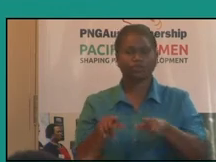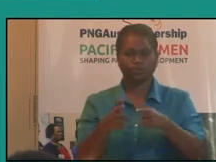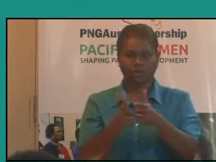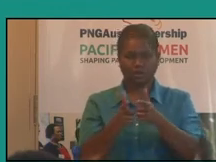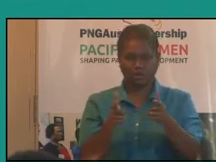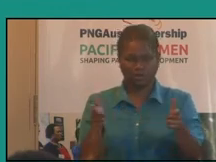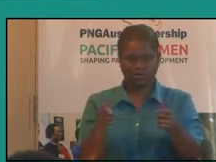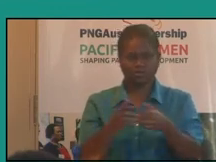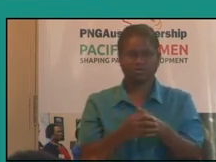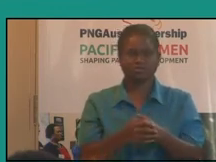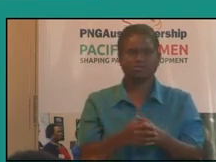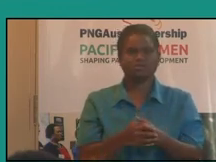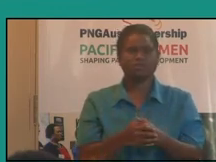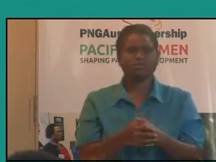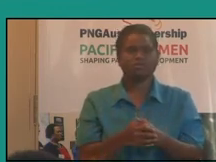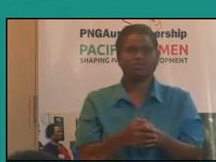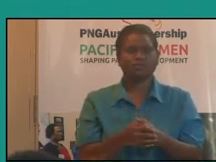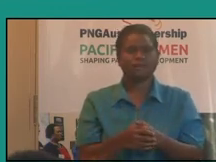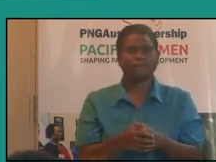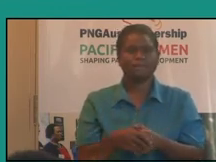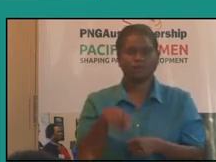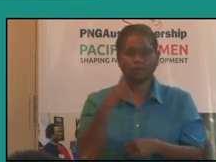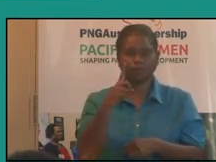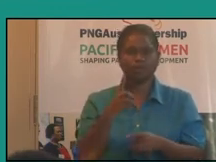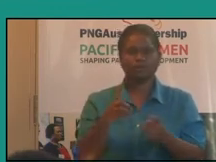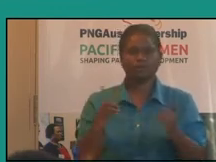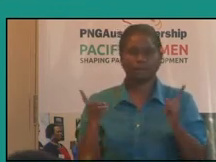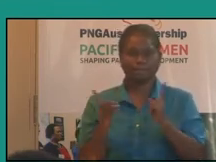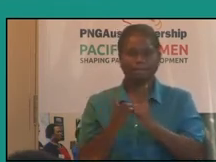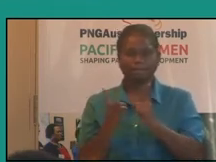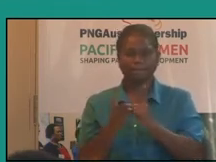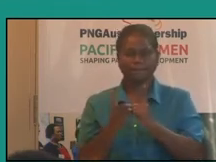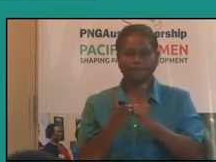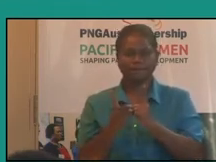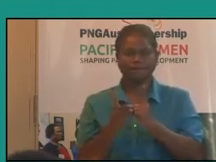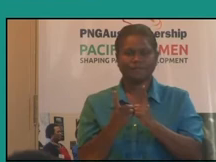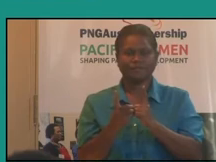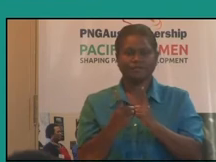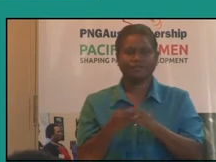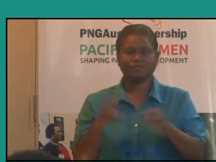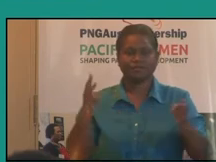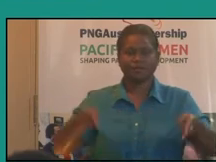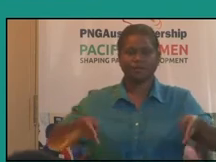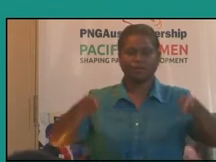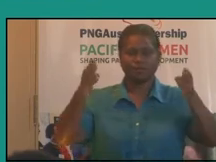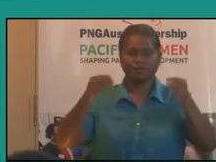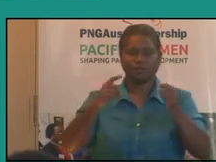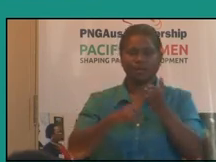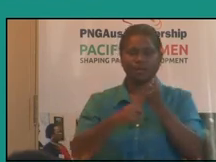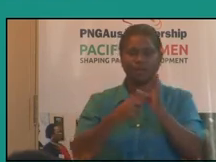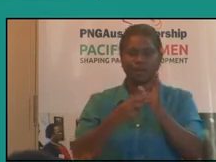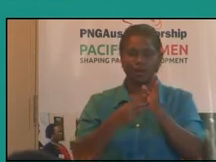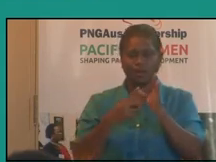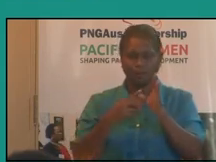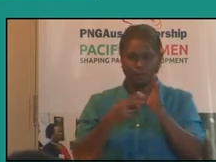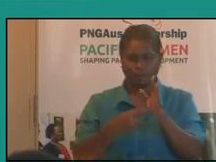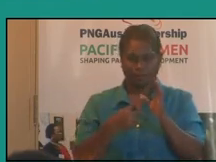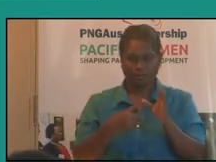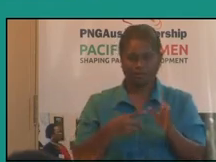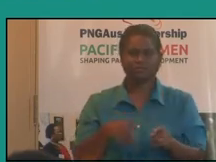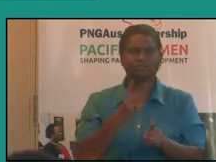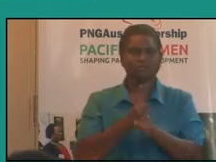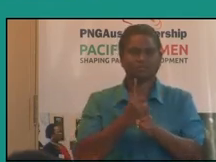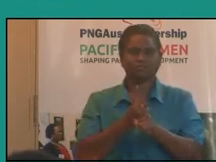out. In fact, in one of the forums that we had at Lamana for the southern region for our women, one of the issues that I raised was